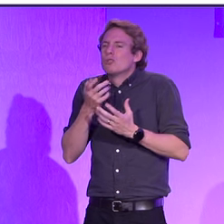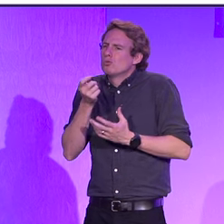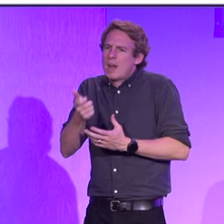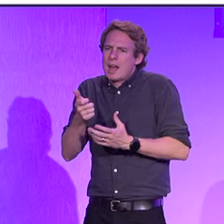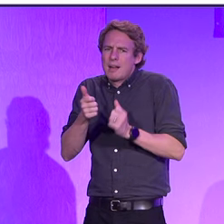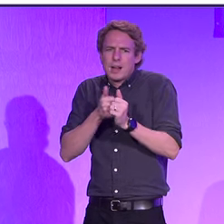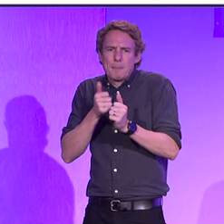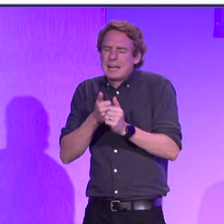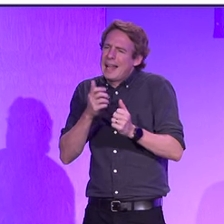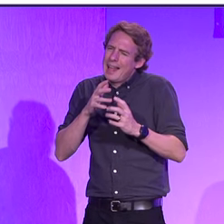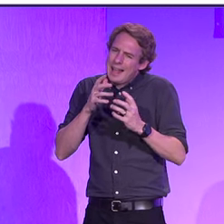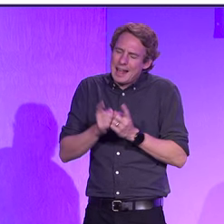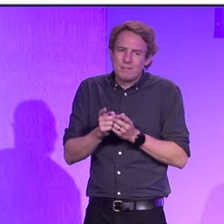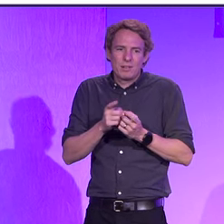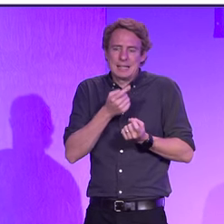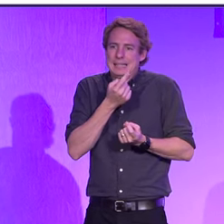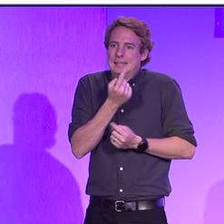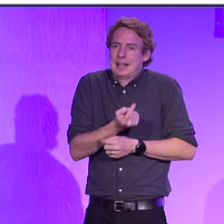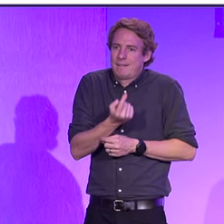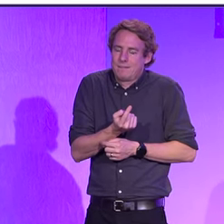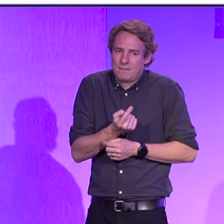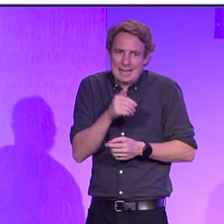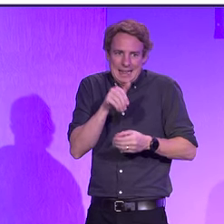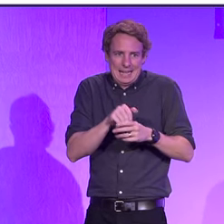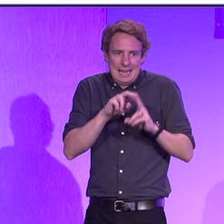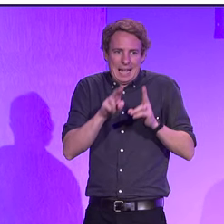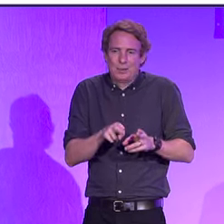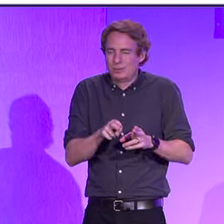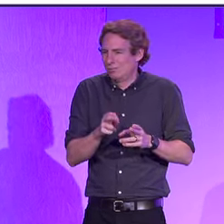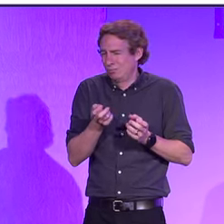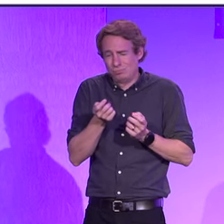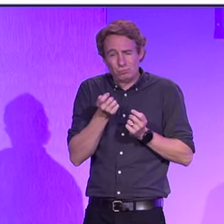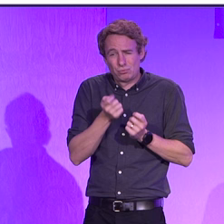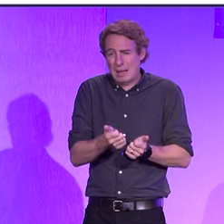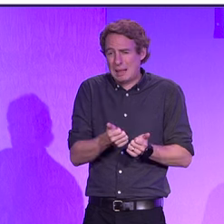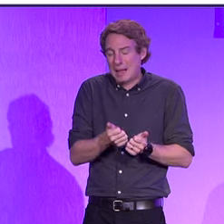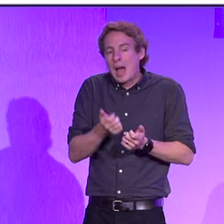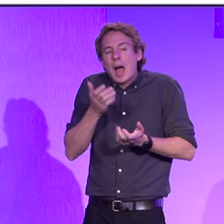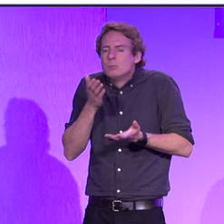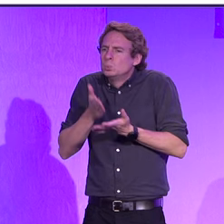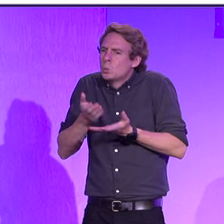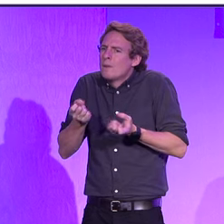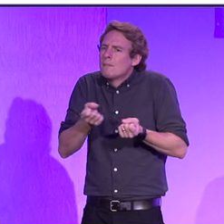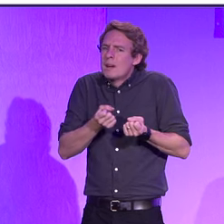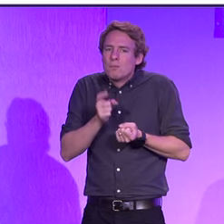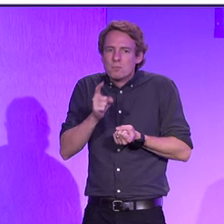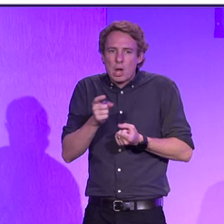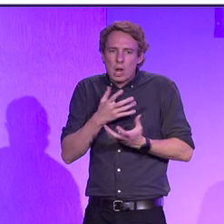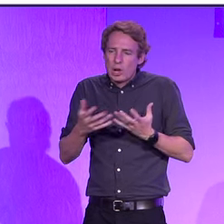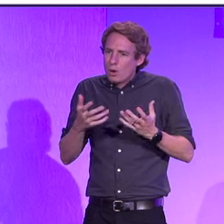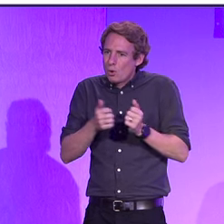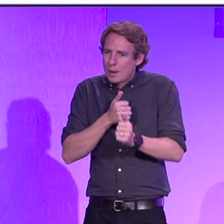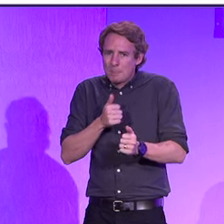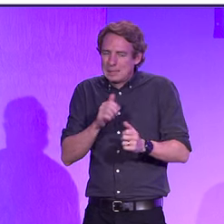everything in-house. They do exist out there, I'm sure, and but most of them do not. They haven't been around long